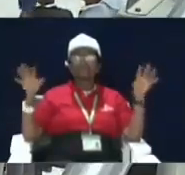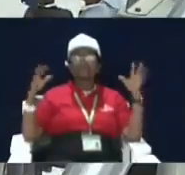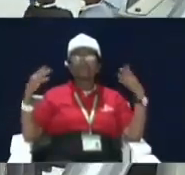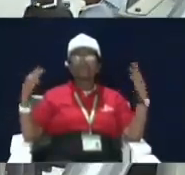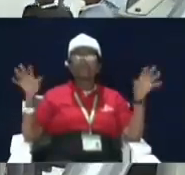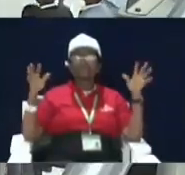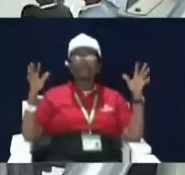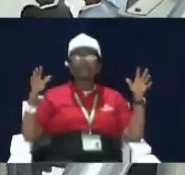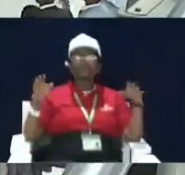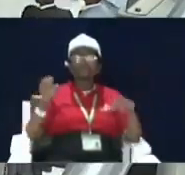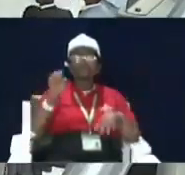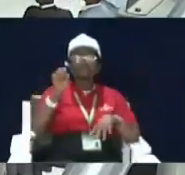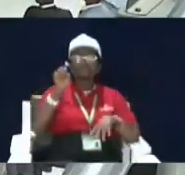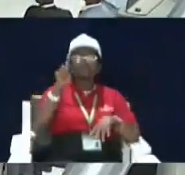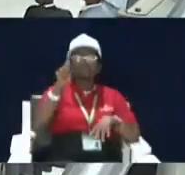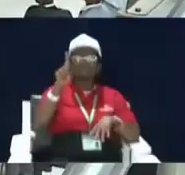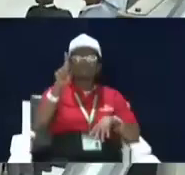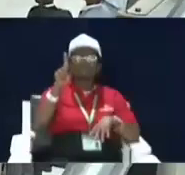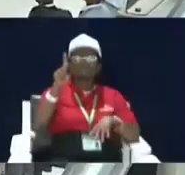Eleven.